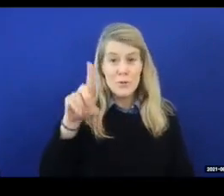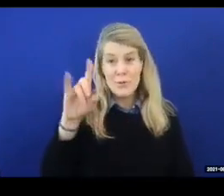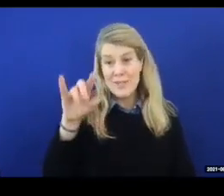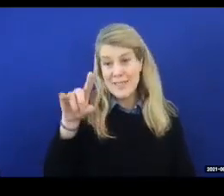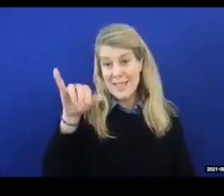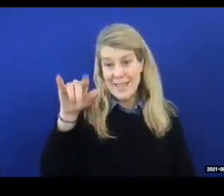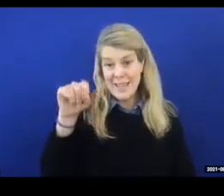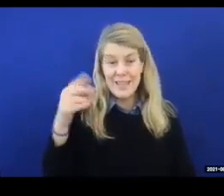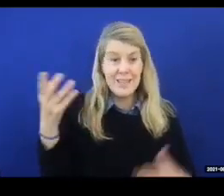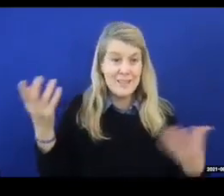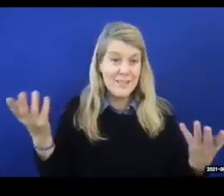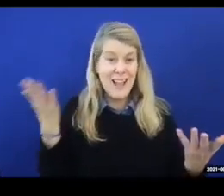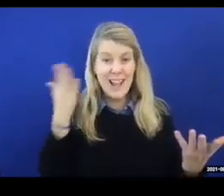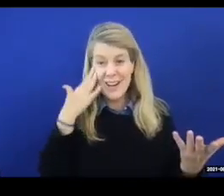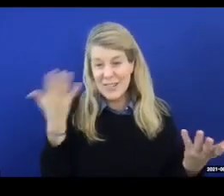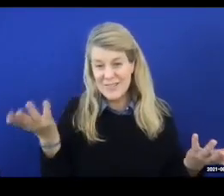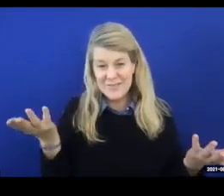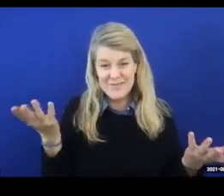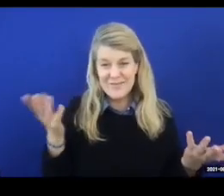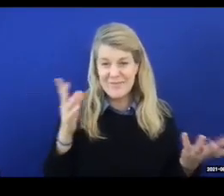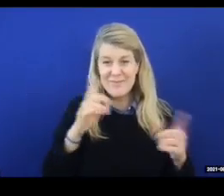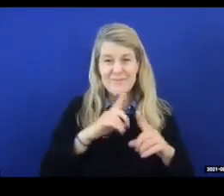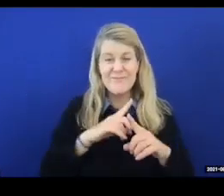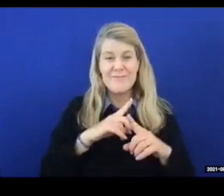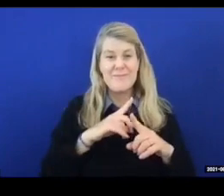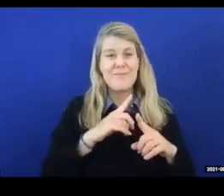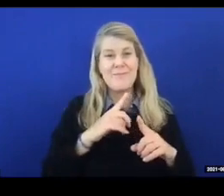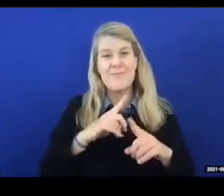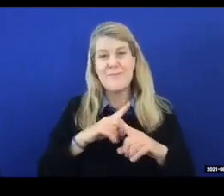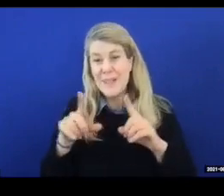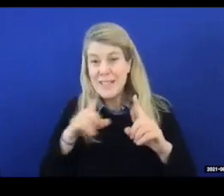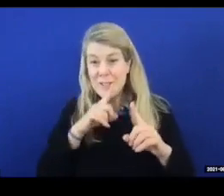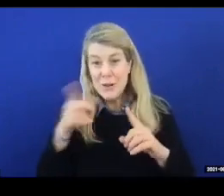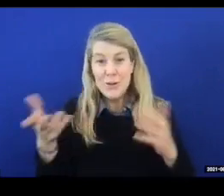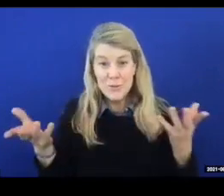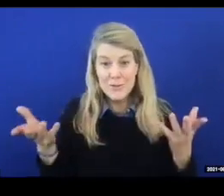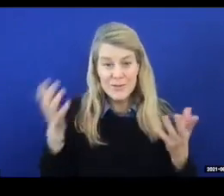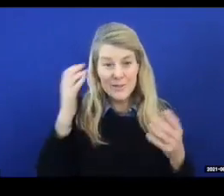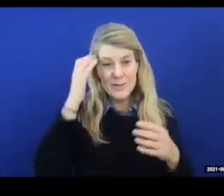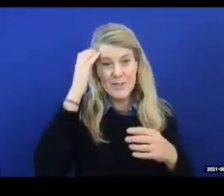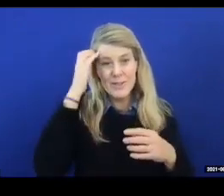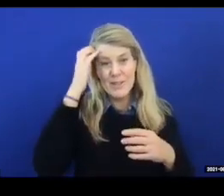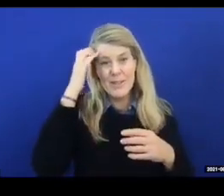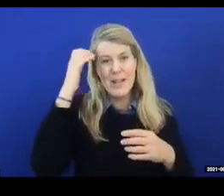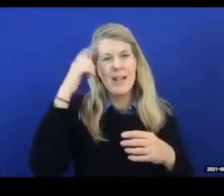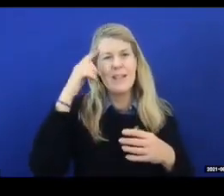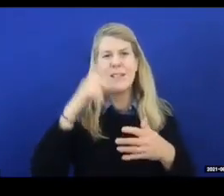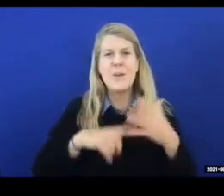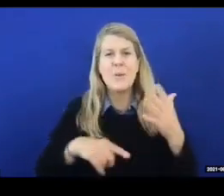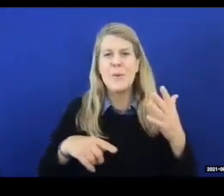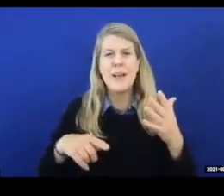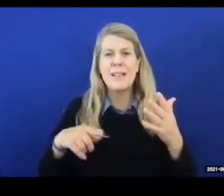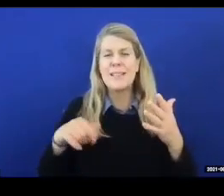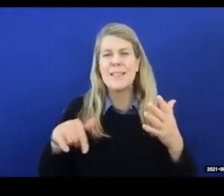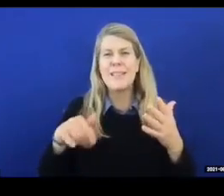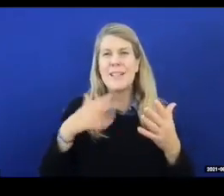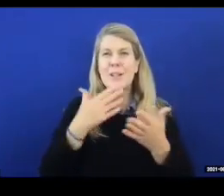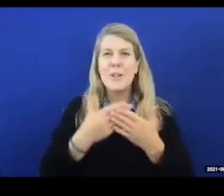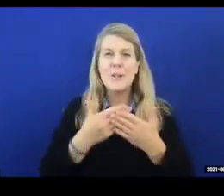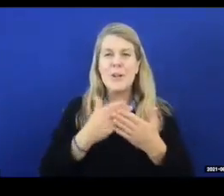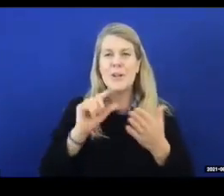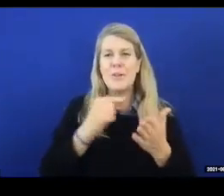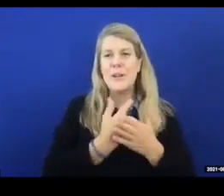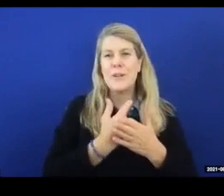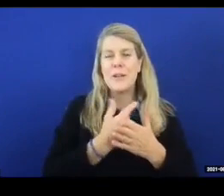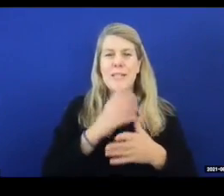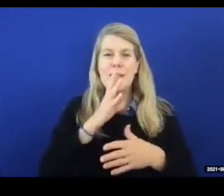know, but it's true. I spent a lot of time looking up what a good commencement speech sounds like